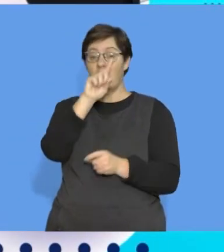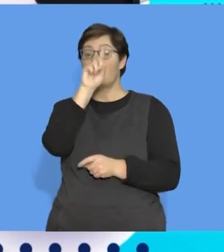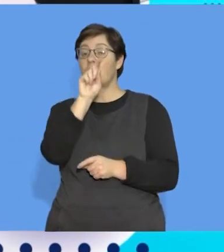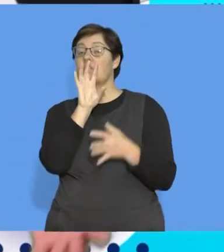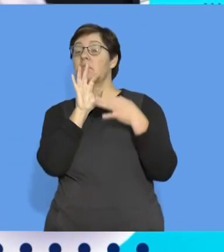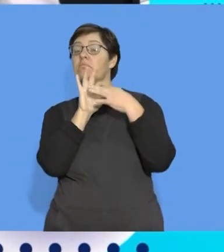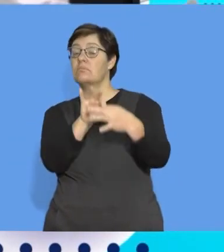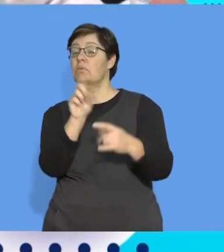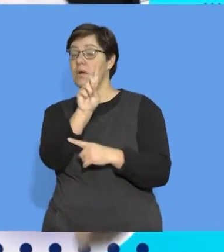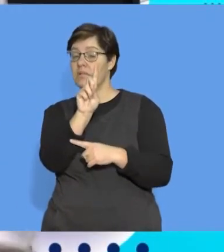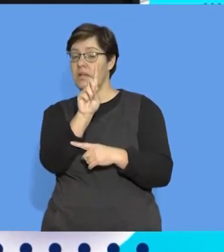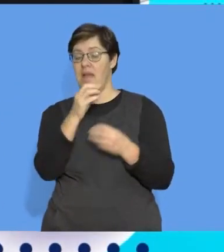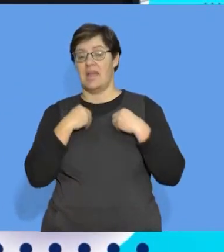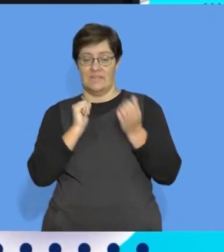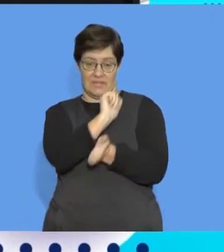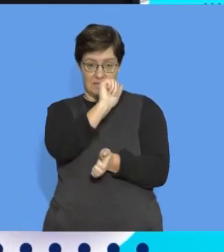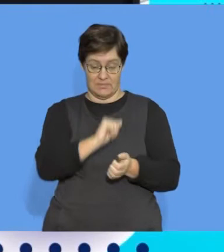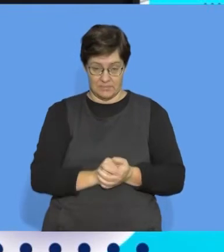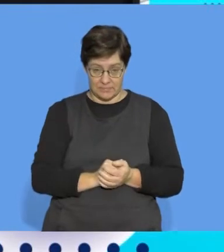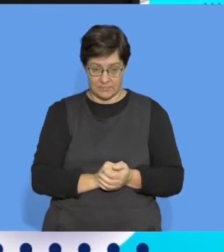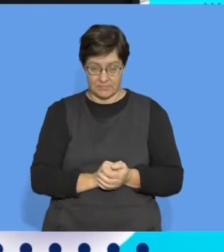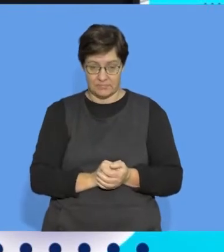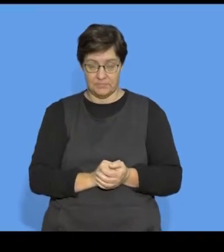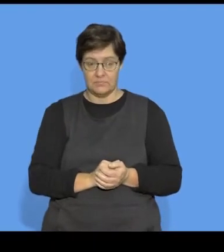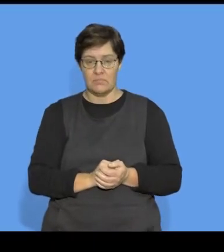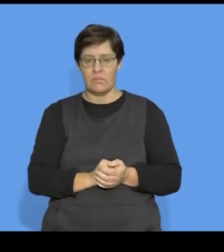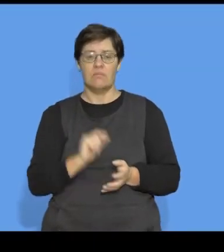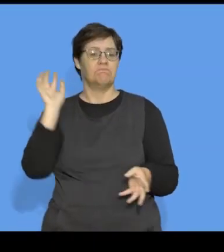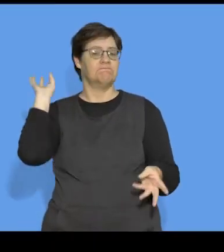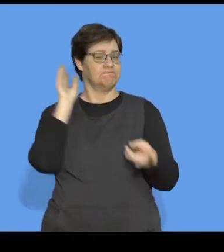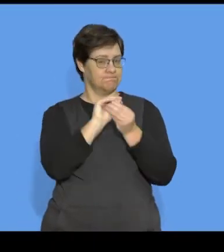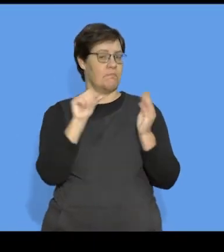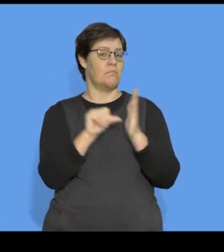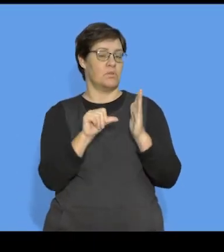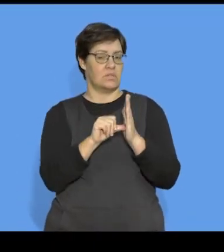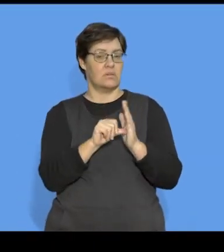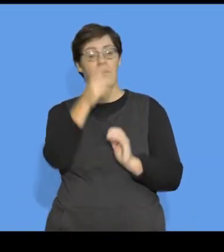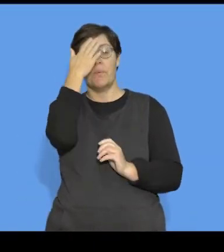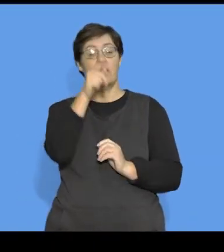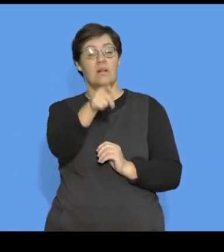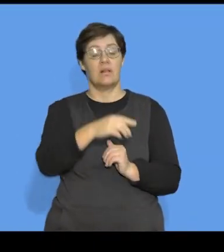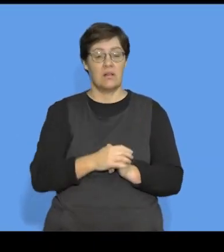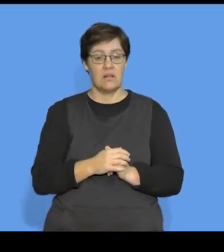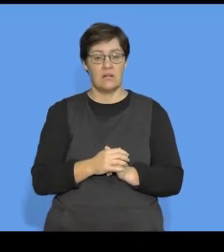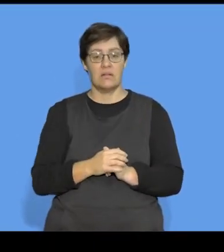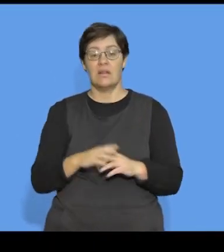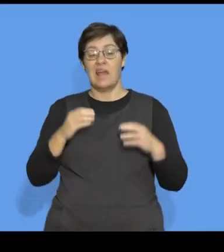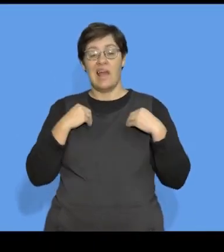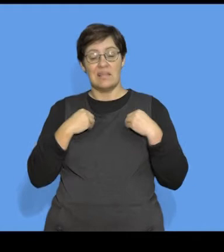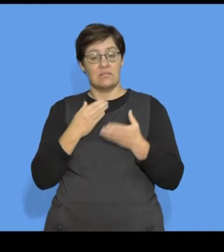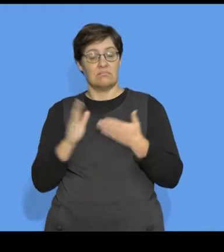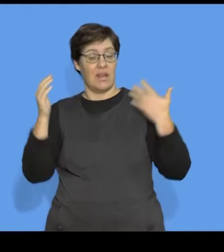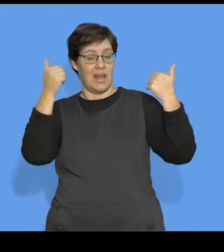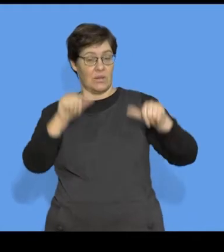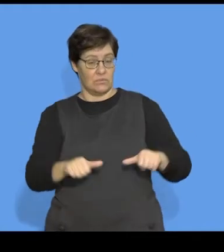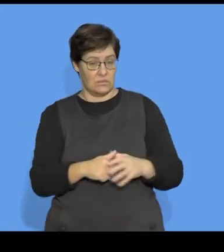regards to fixed assets. Okay, quick recap. I think it's important that we know that when we're dealing with an asset disposal